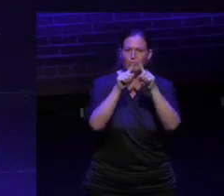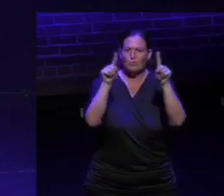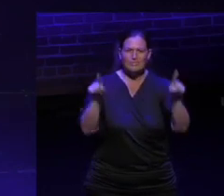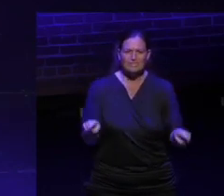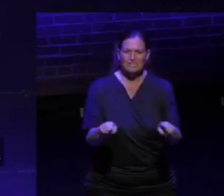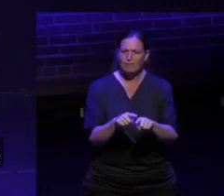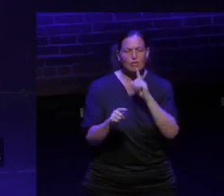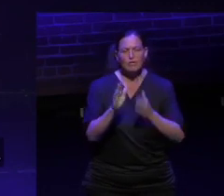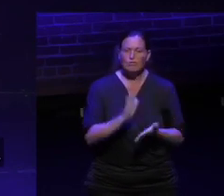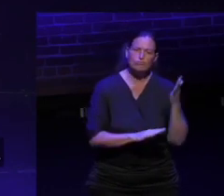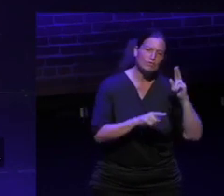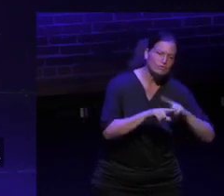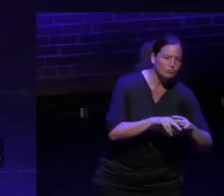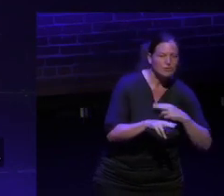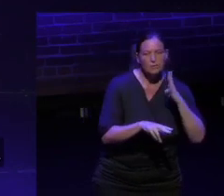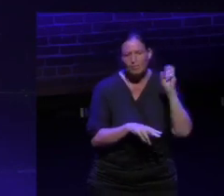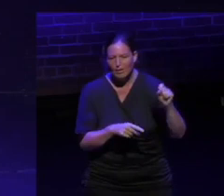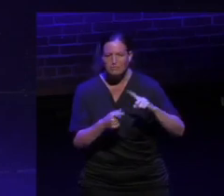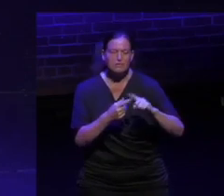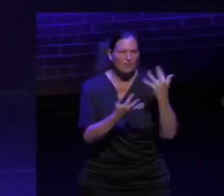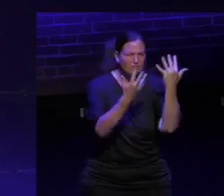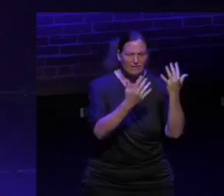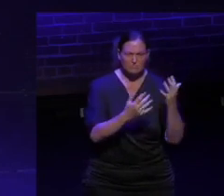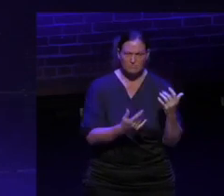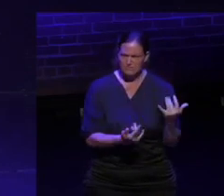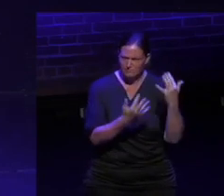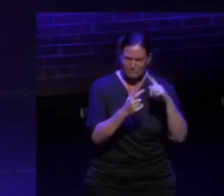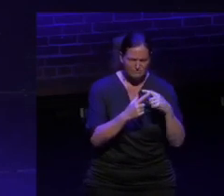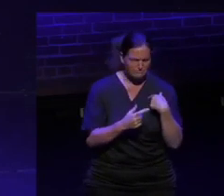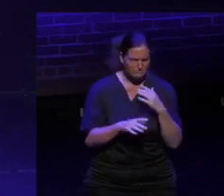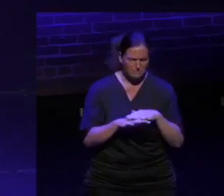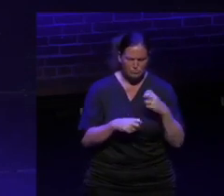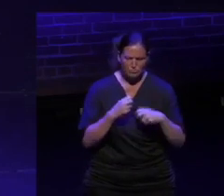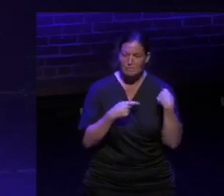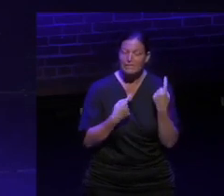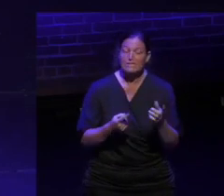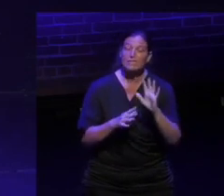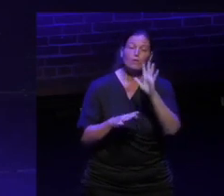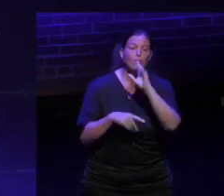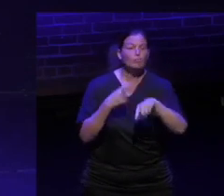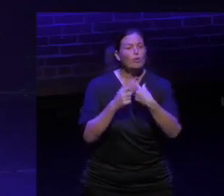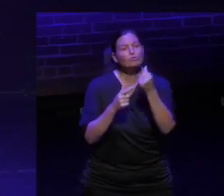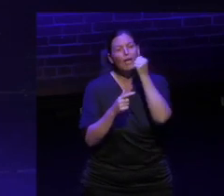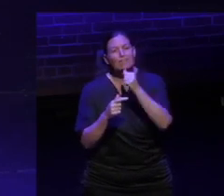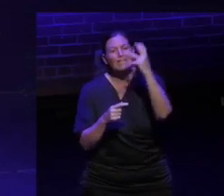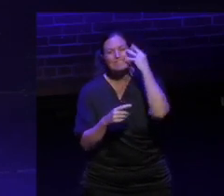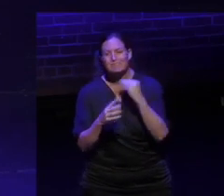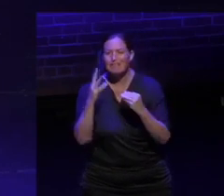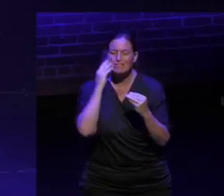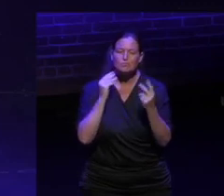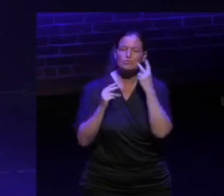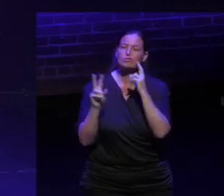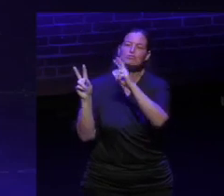talking about running the trains or preventing them from catching on fire, which has been a problem lately, but I'm talking about the everyday experience that